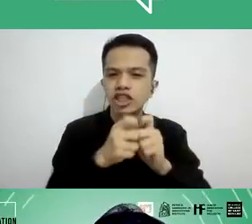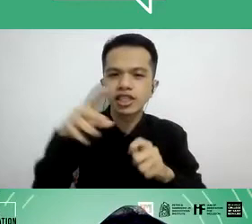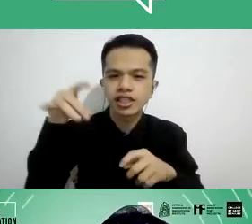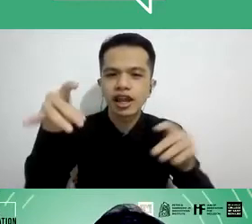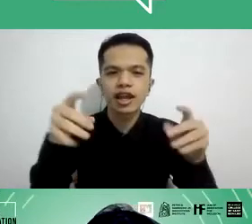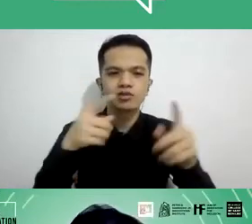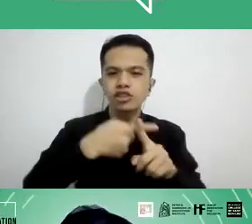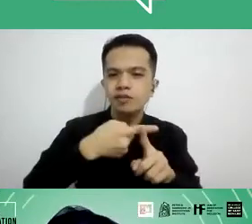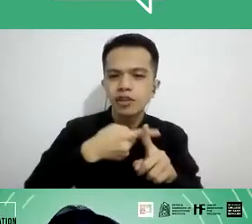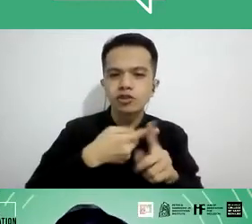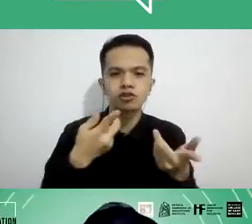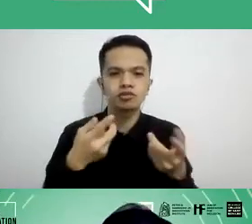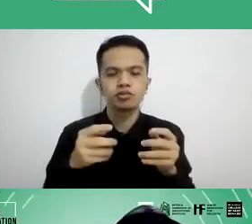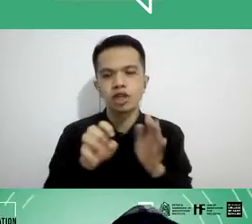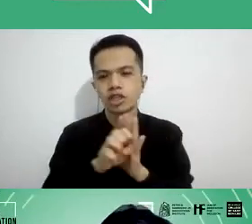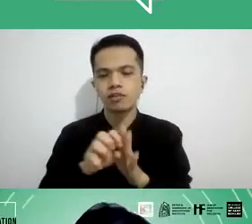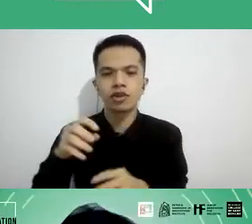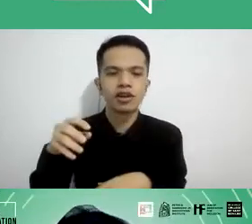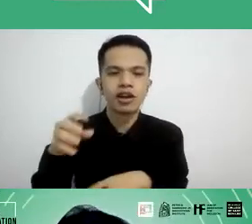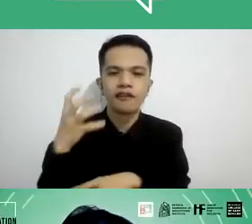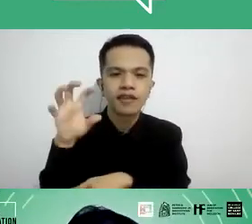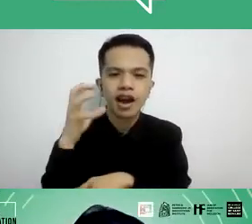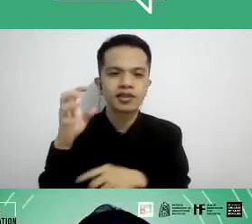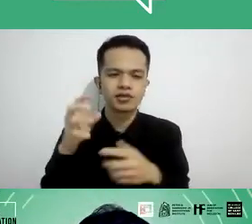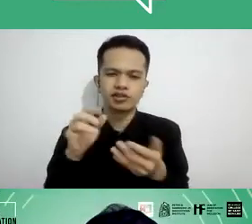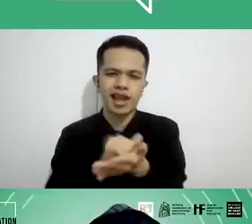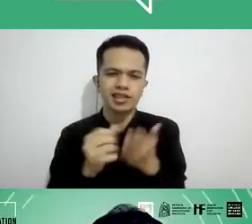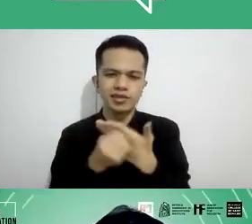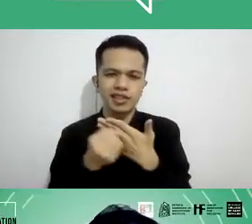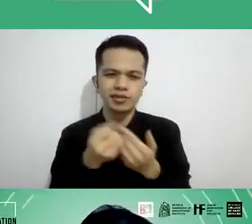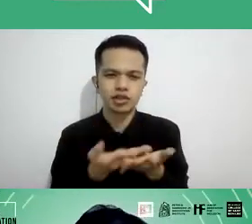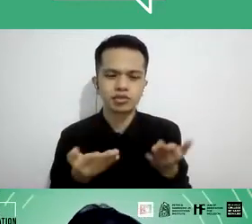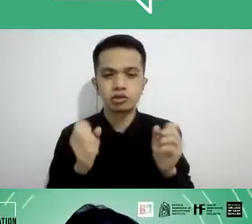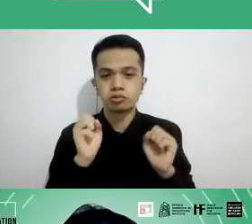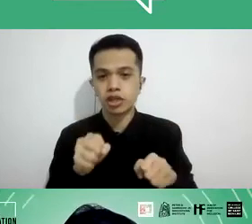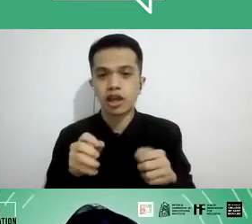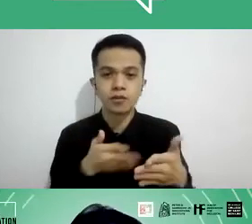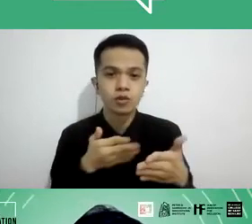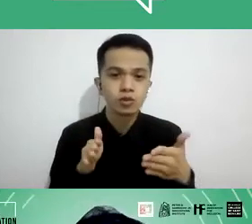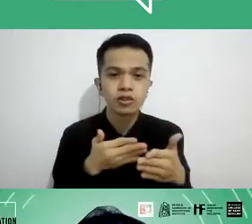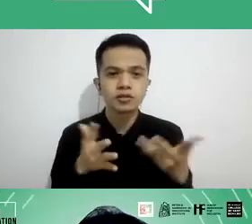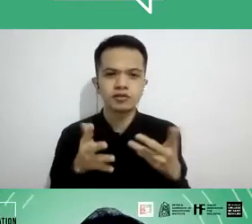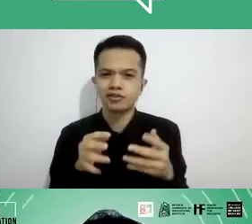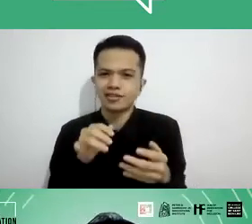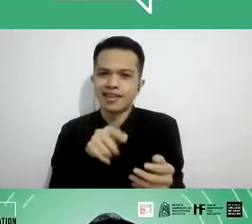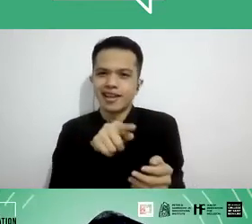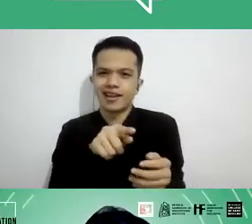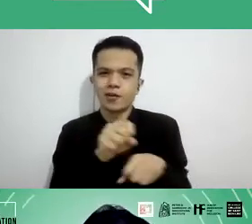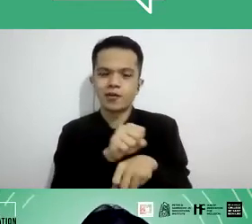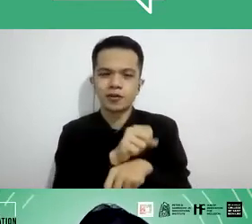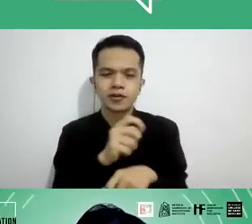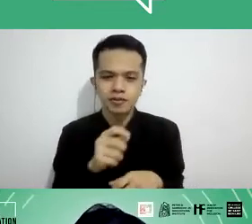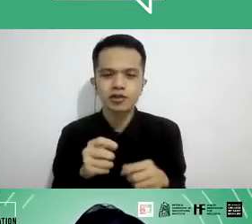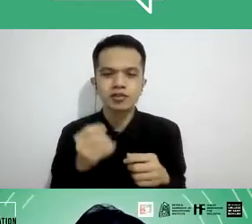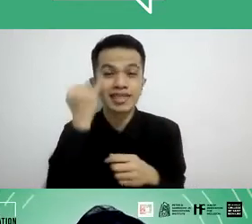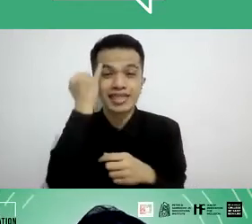their air conditioning, turn on a fan, blinds, some cool stuff. They can play music wherever they want. So that's what it is. When you scale up the idea